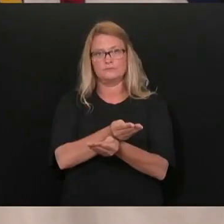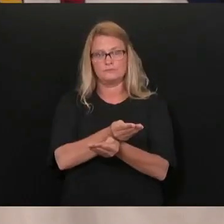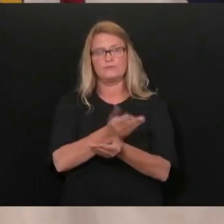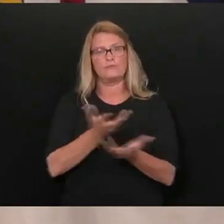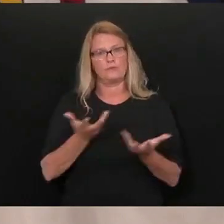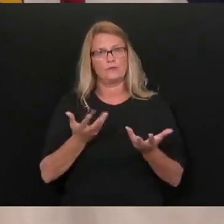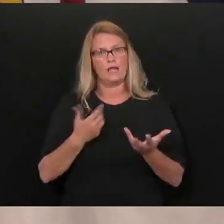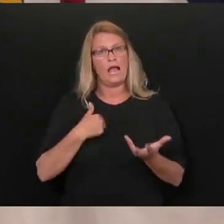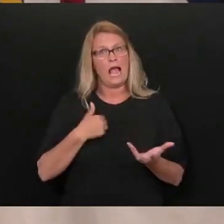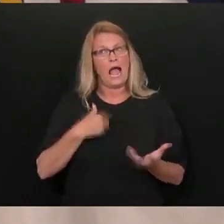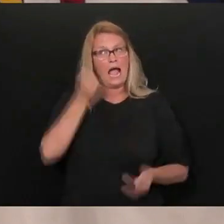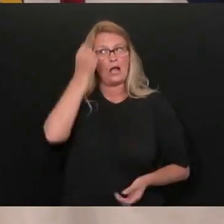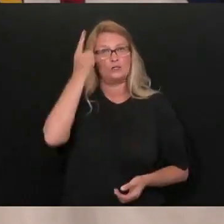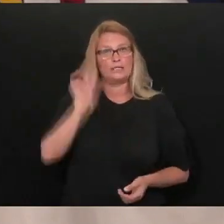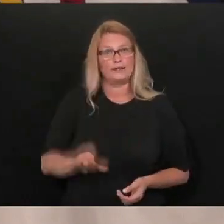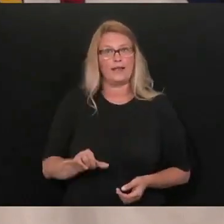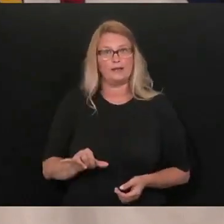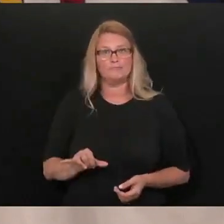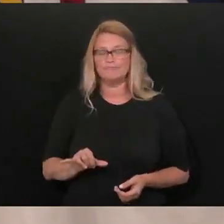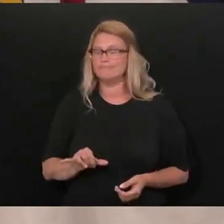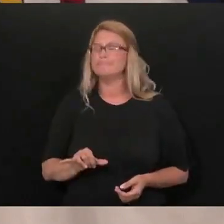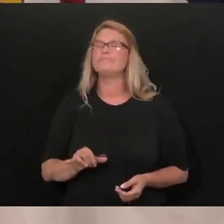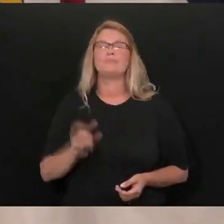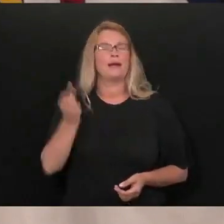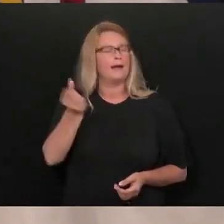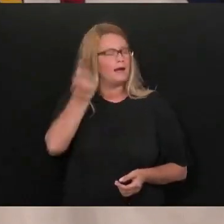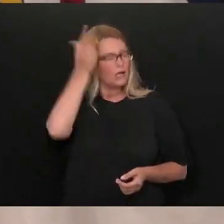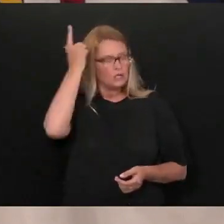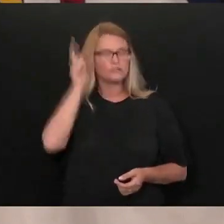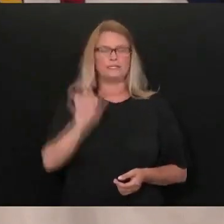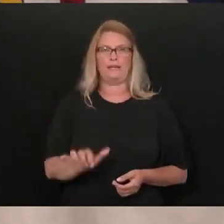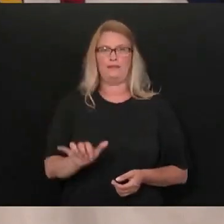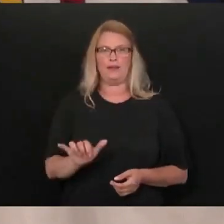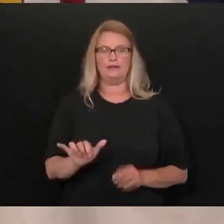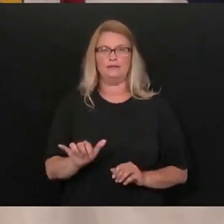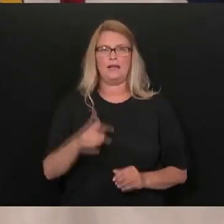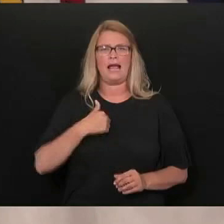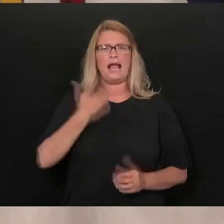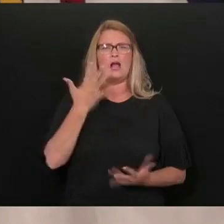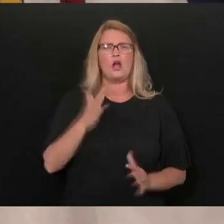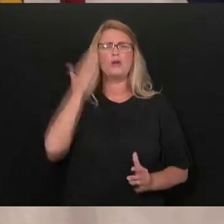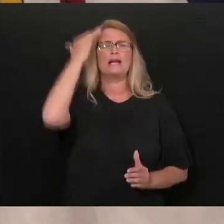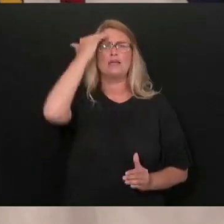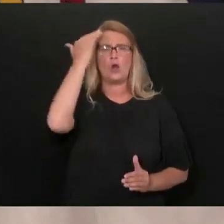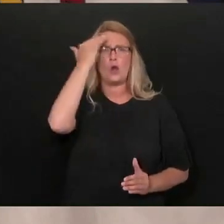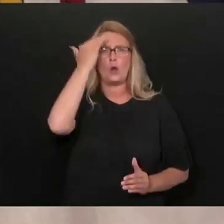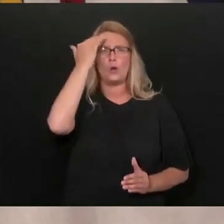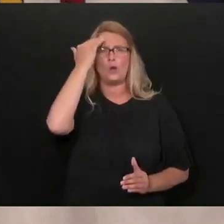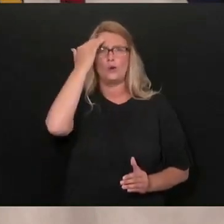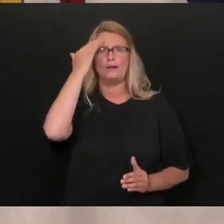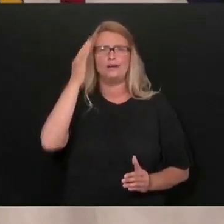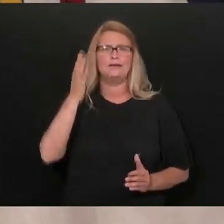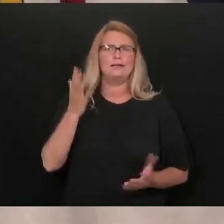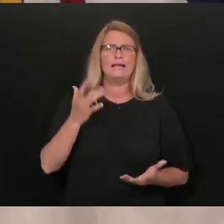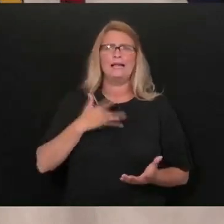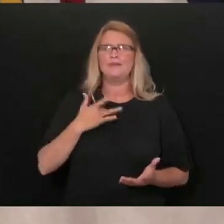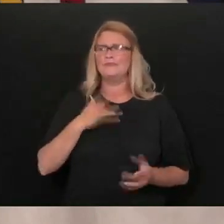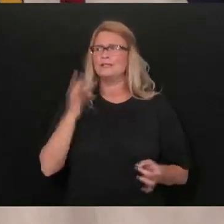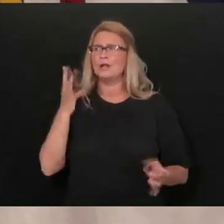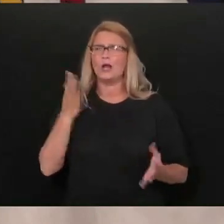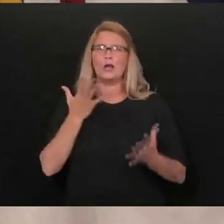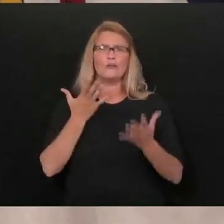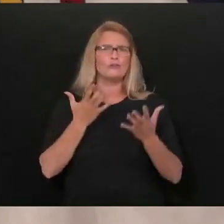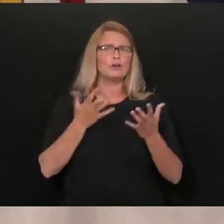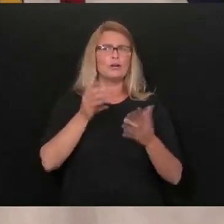I, of all people, get it. I get it. I know the inconvenience. I know the invasion of